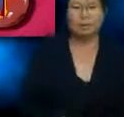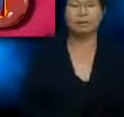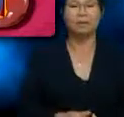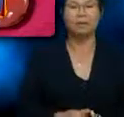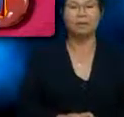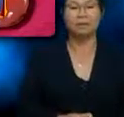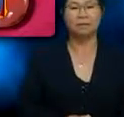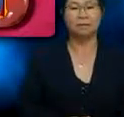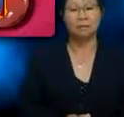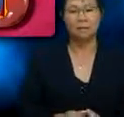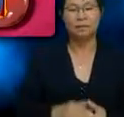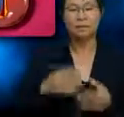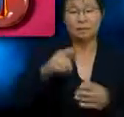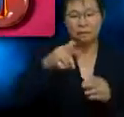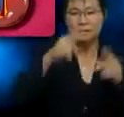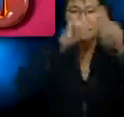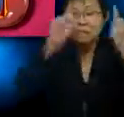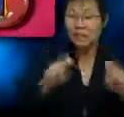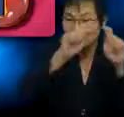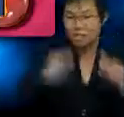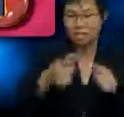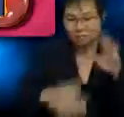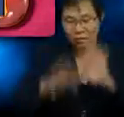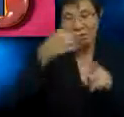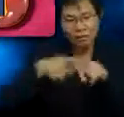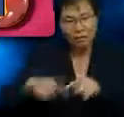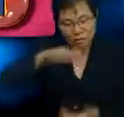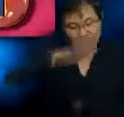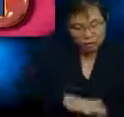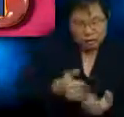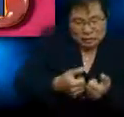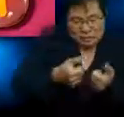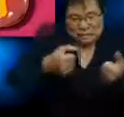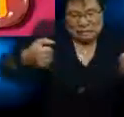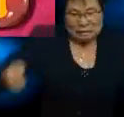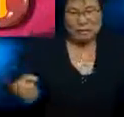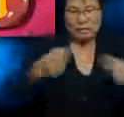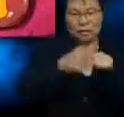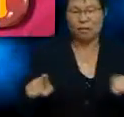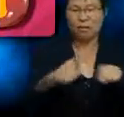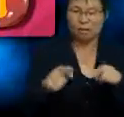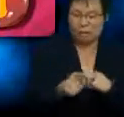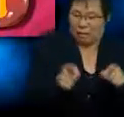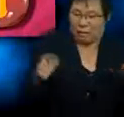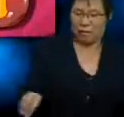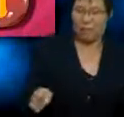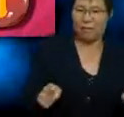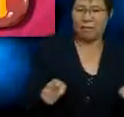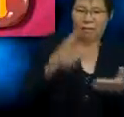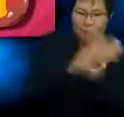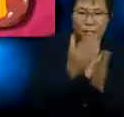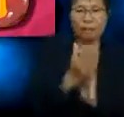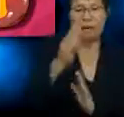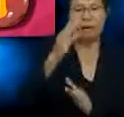FAIR test to find out different spring stretch to different length. In segment Mr. SPI